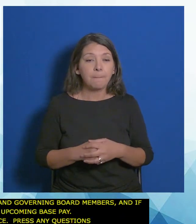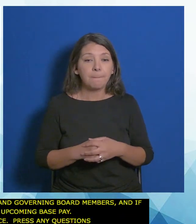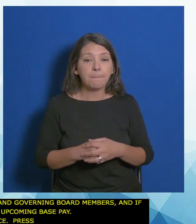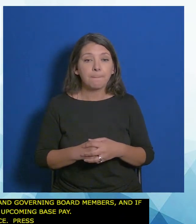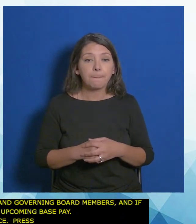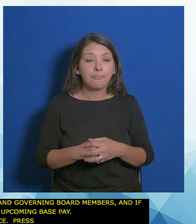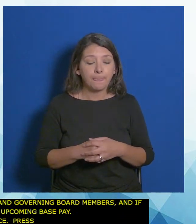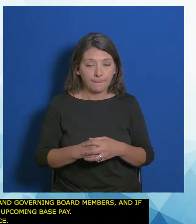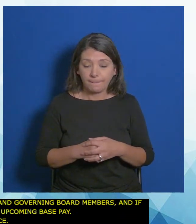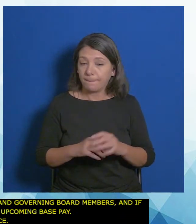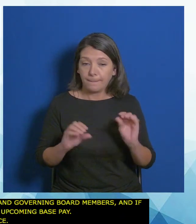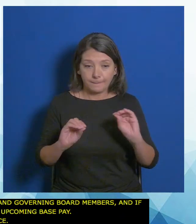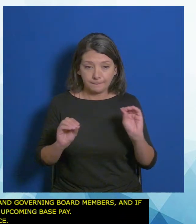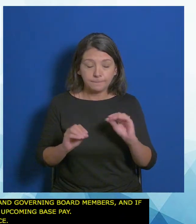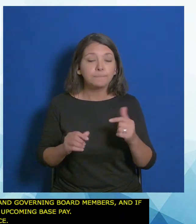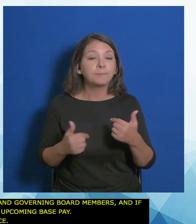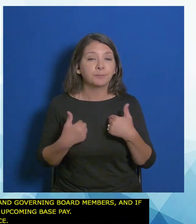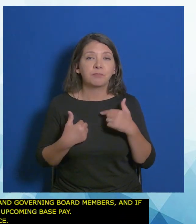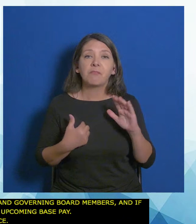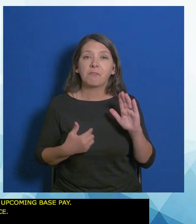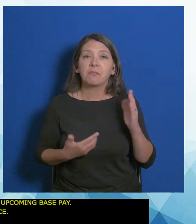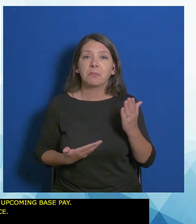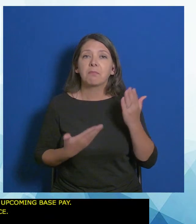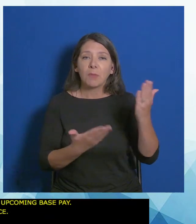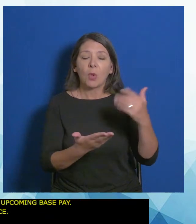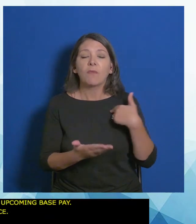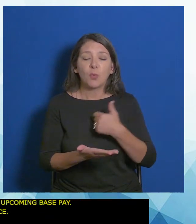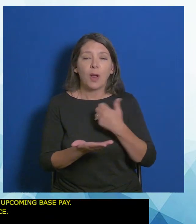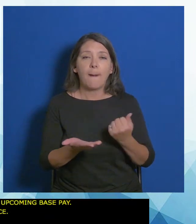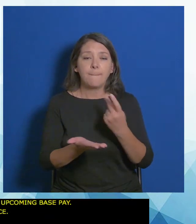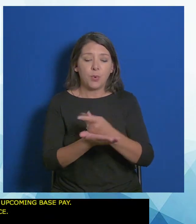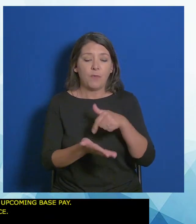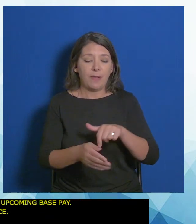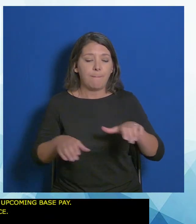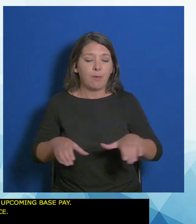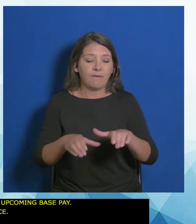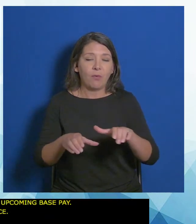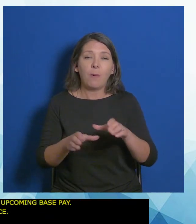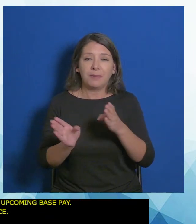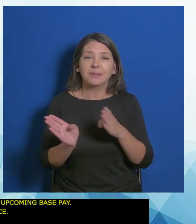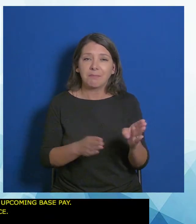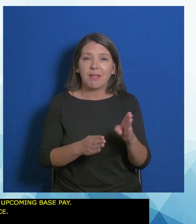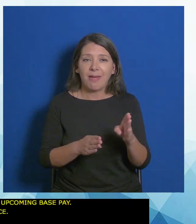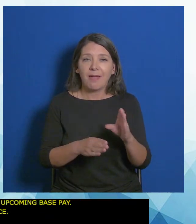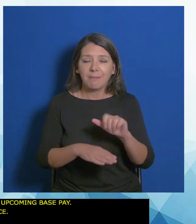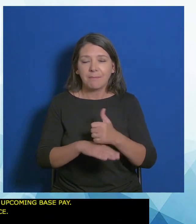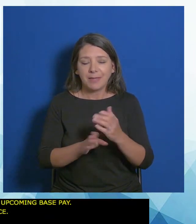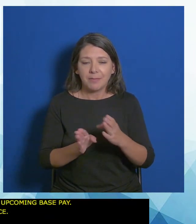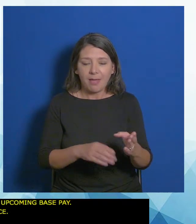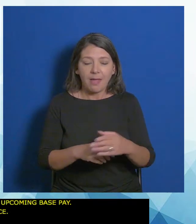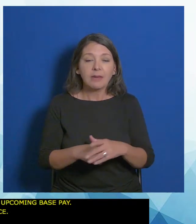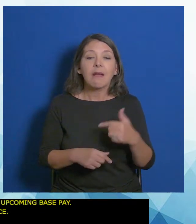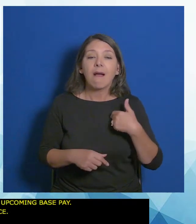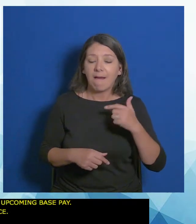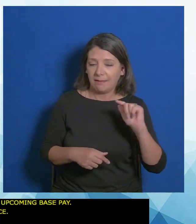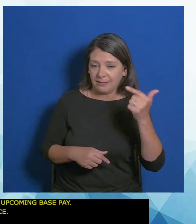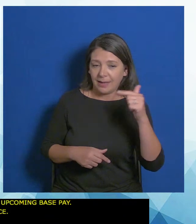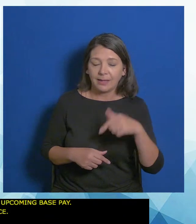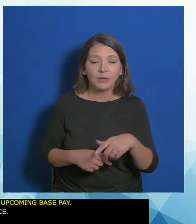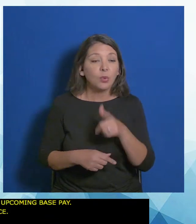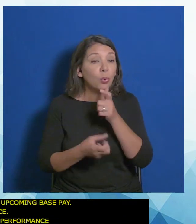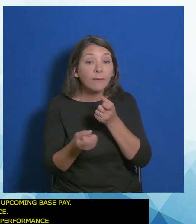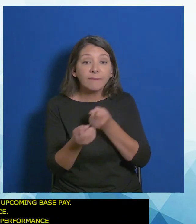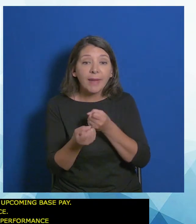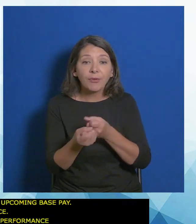Okay, I move that we approve the 301 performance-based plan. I second. Okay, all in favor say